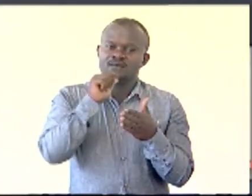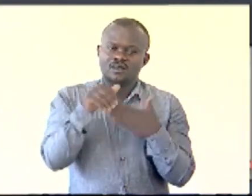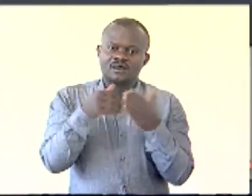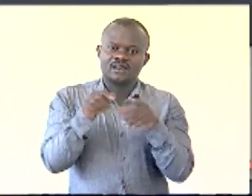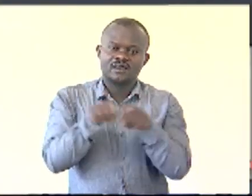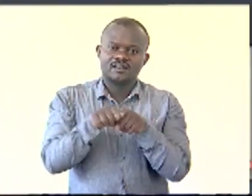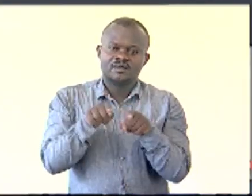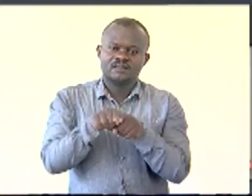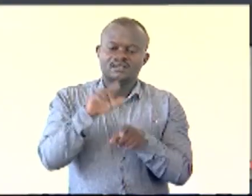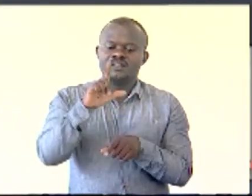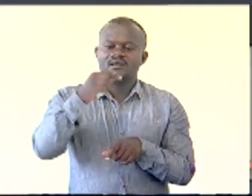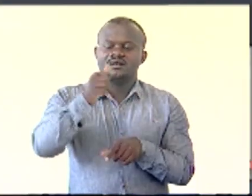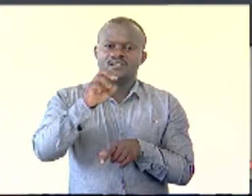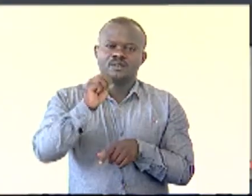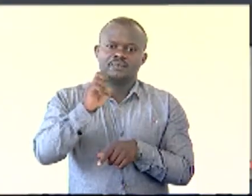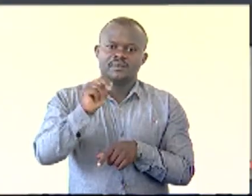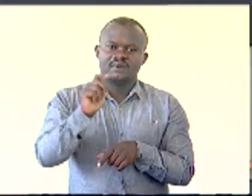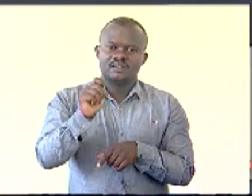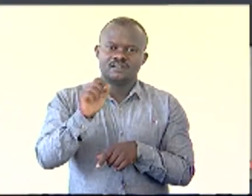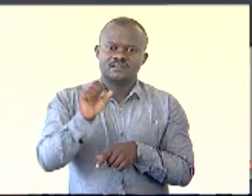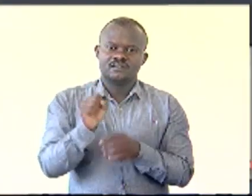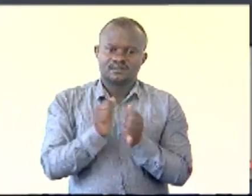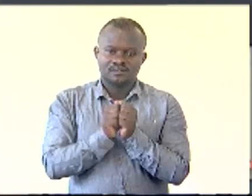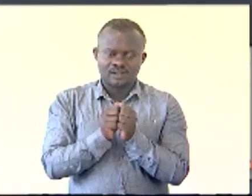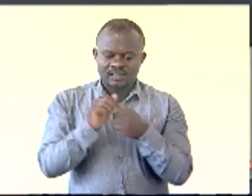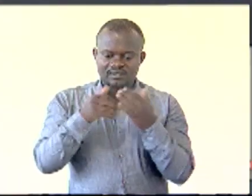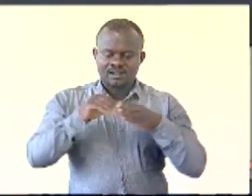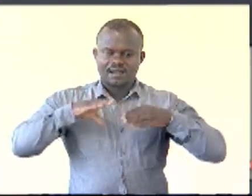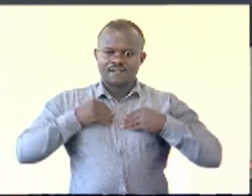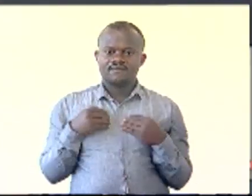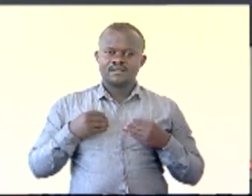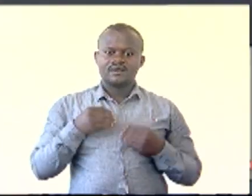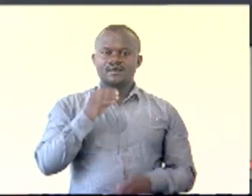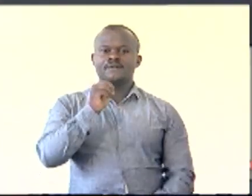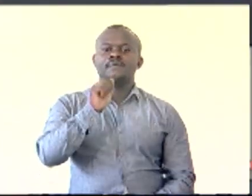like ligaments. Let's have the muscles. This is a